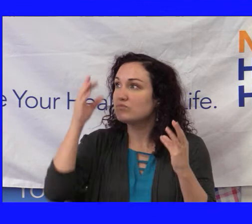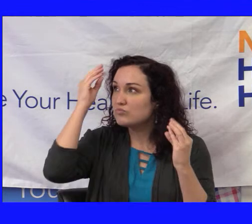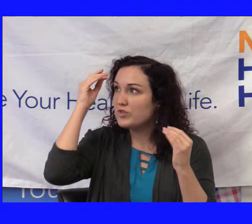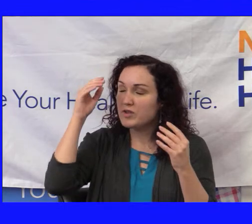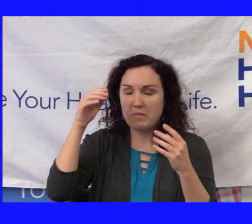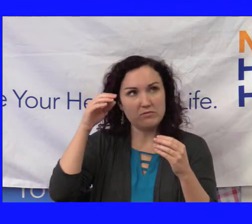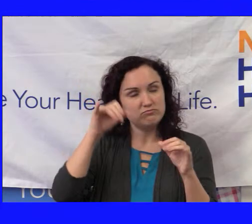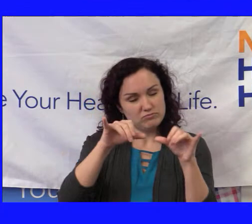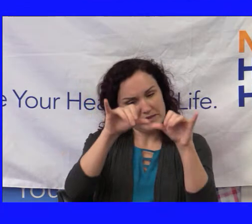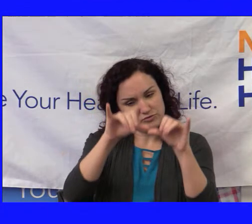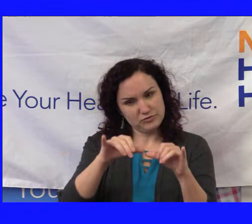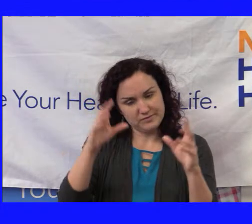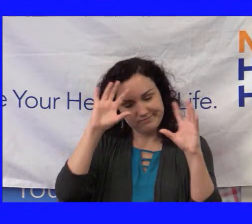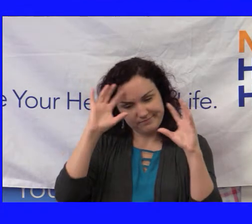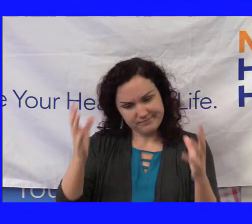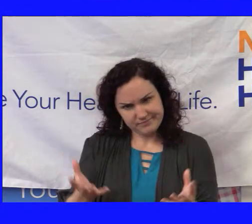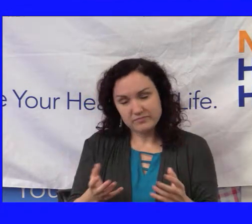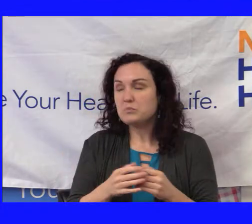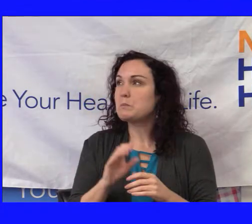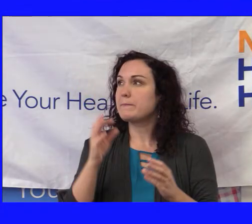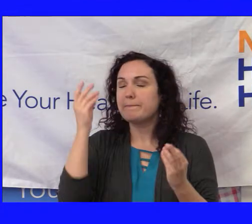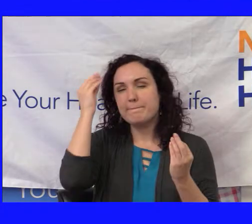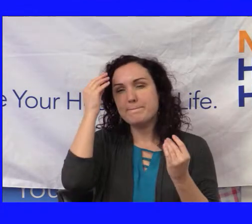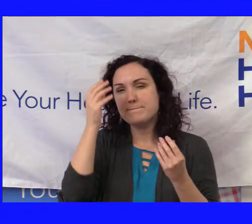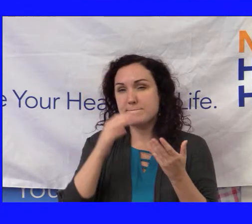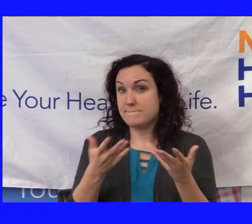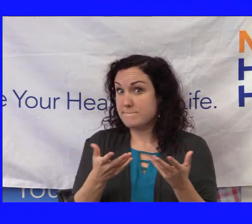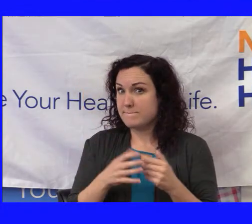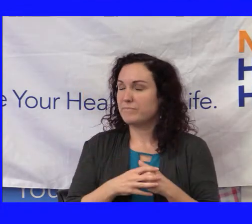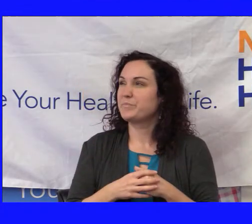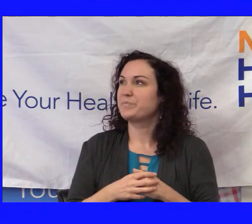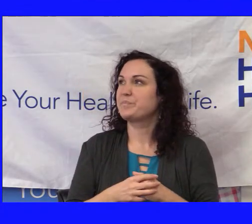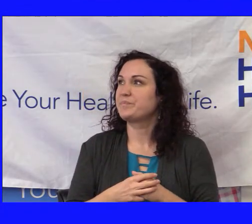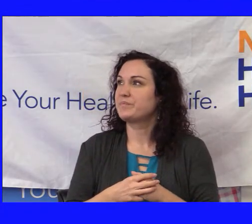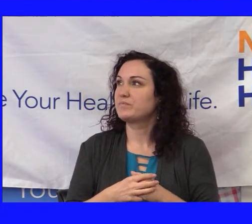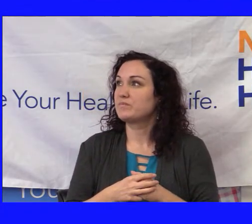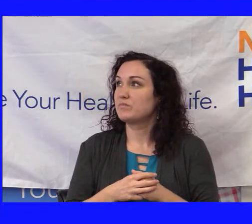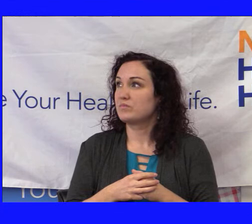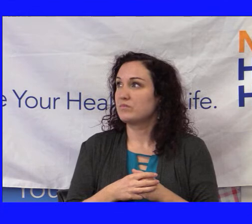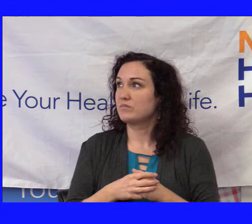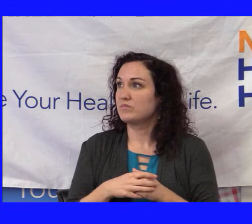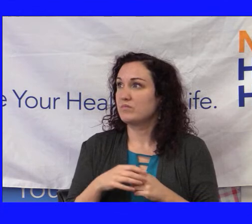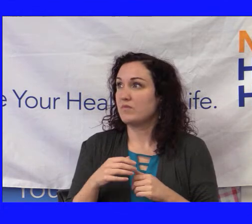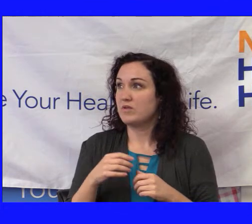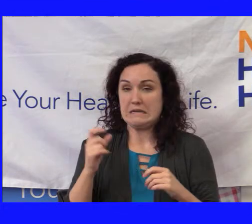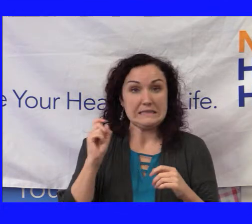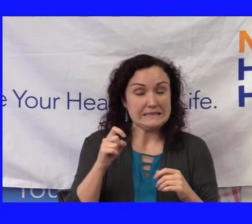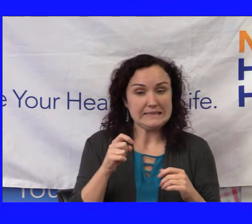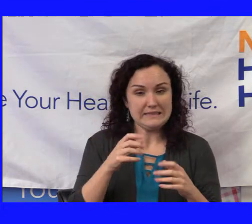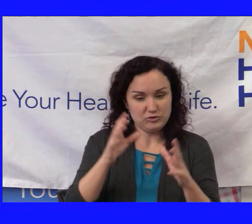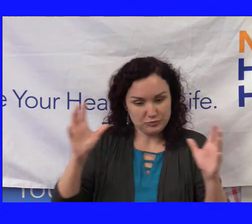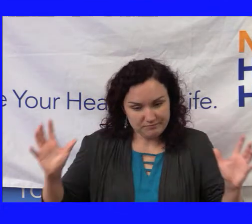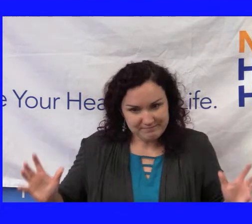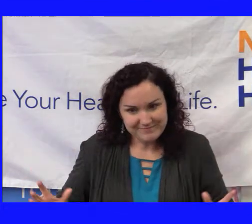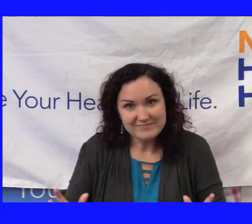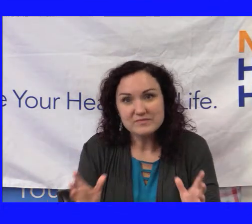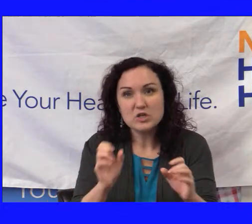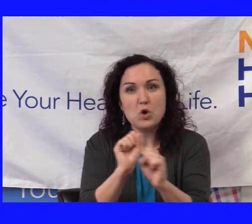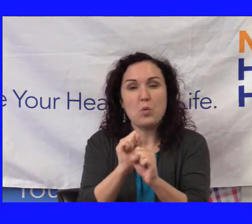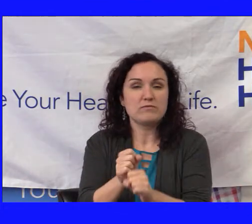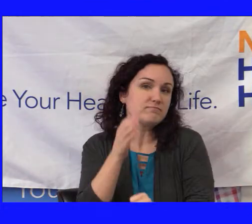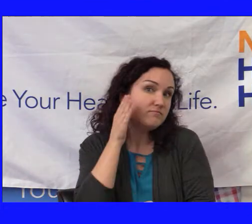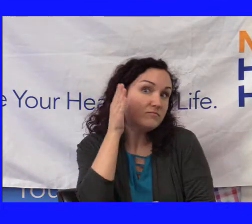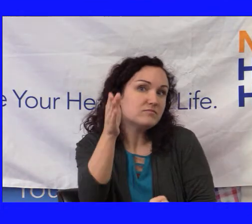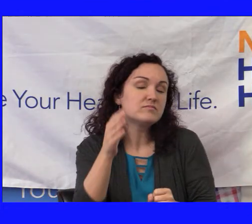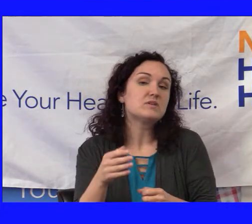metrics, we've been thinking about what we'll need to really drive the work forward. And some of our